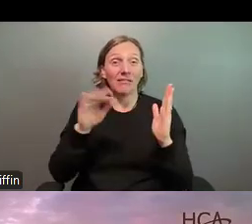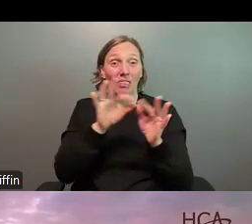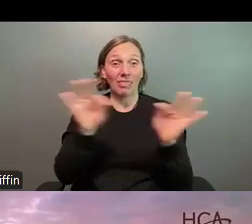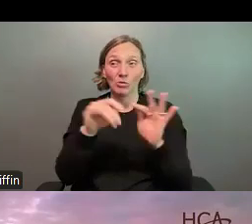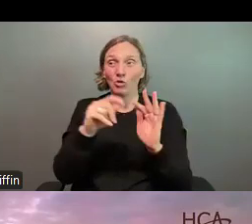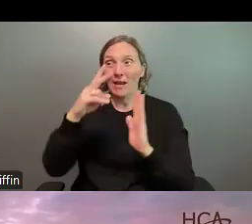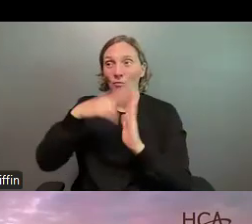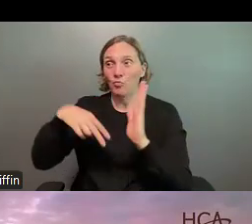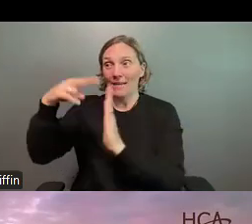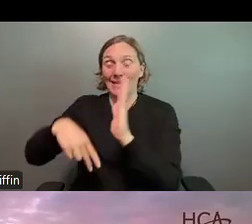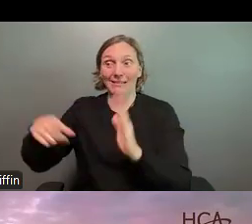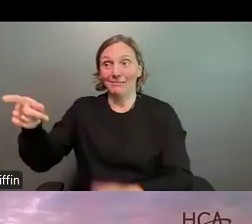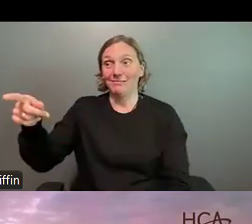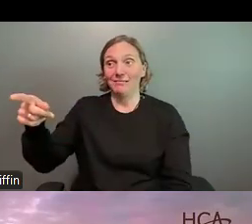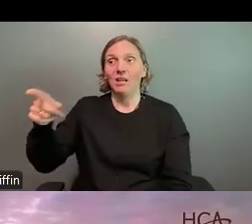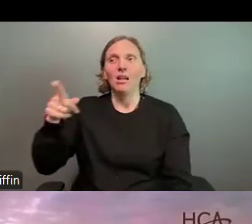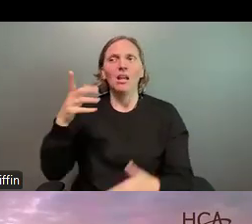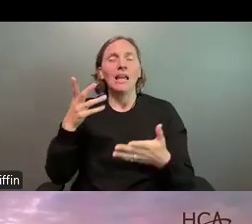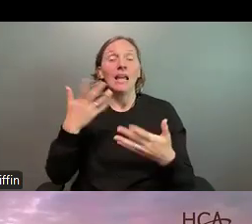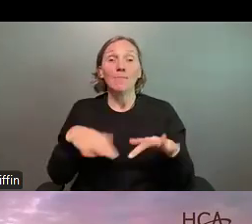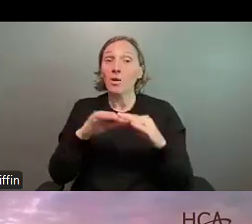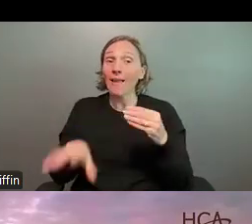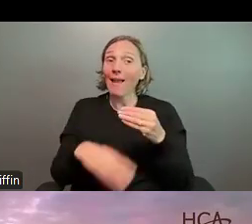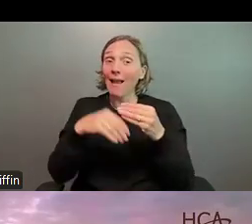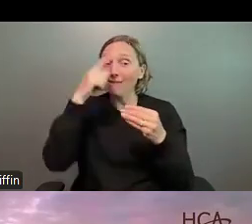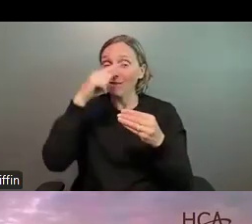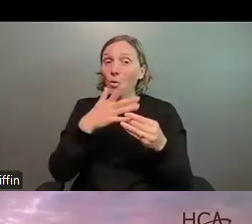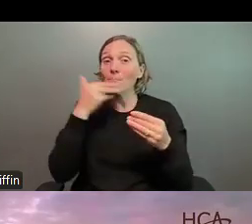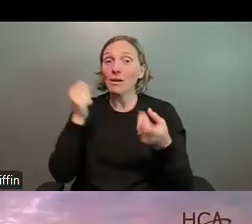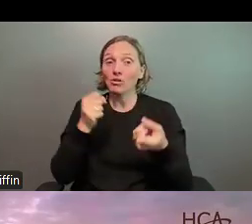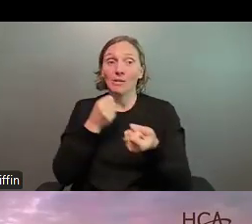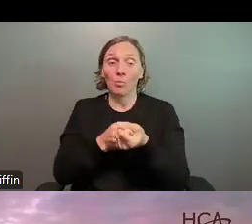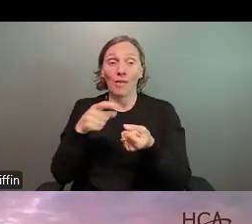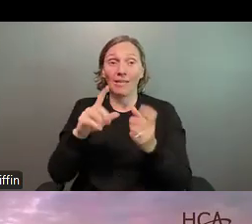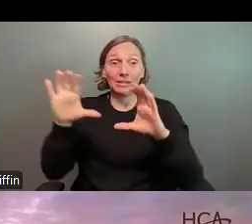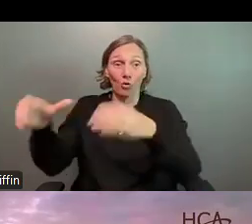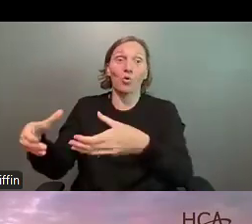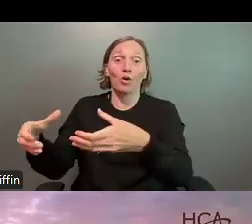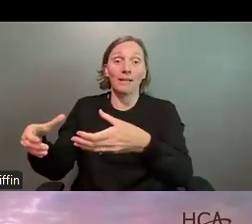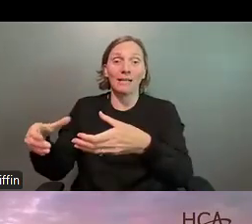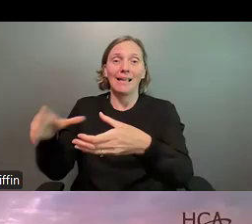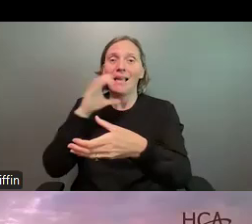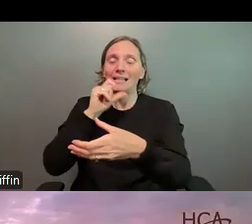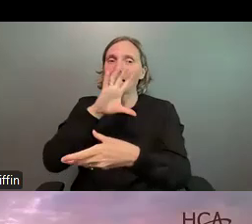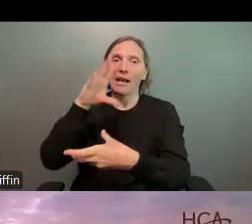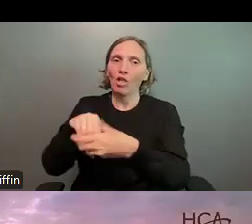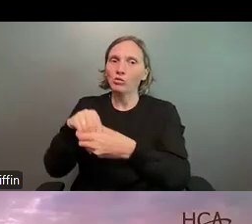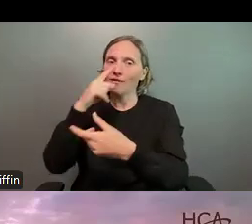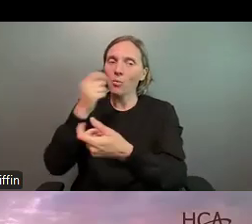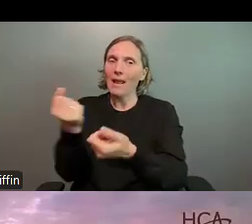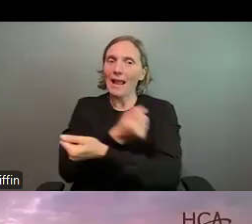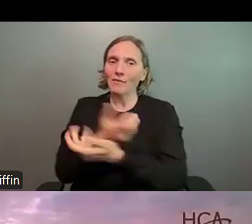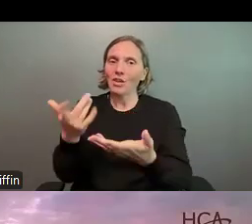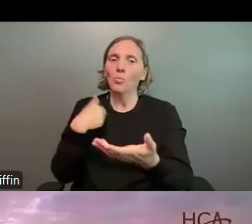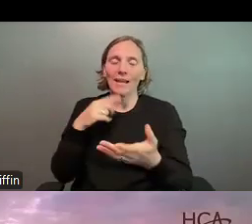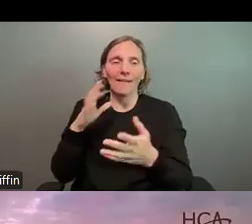to better support this population starting on 7/1, but it's not an inclusive list. We also offer services